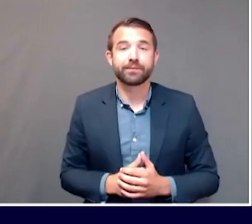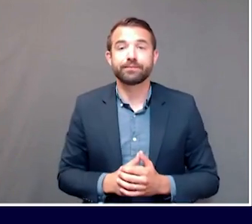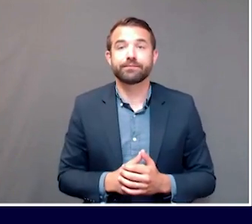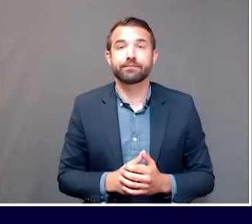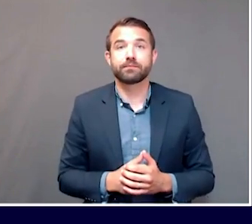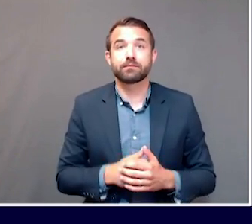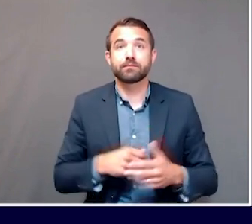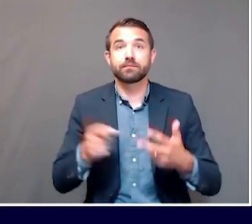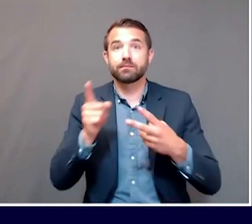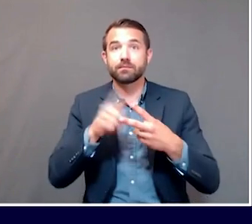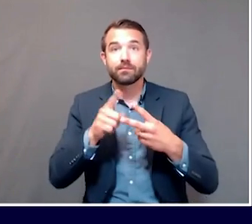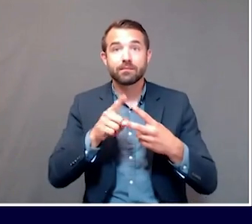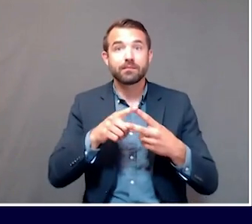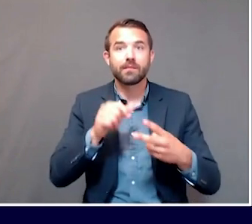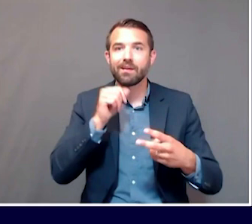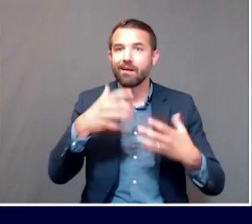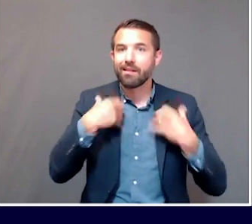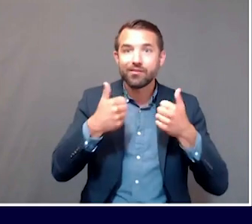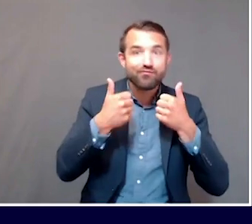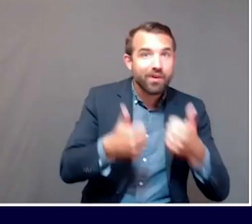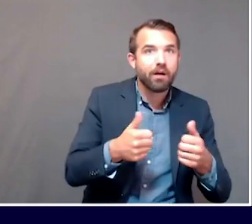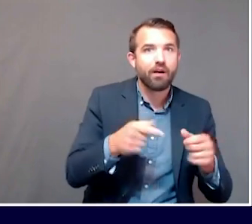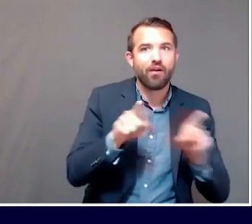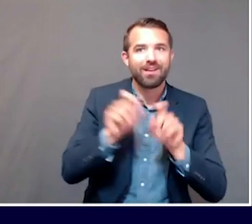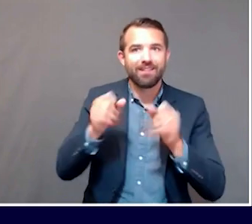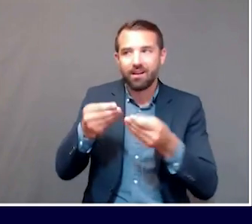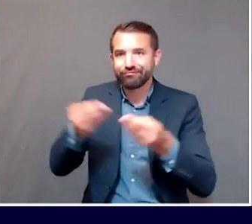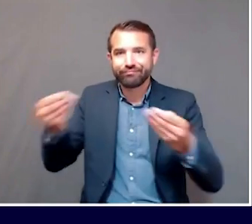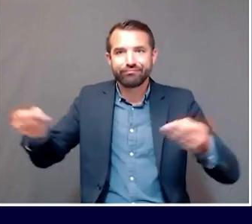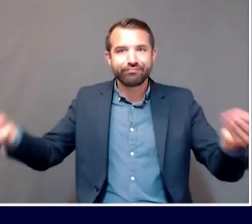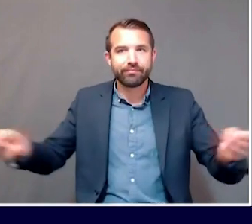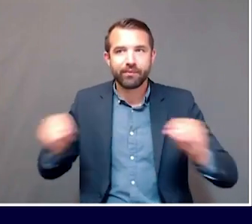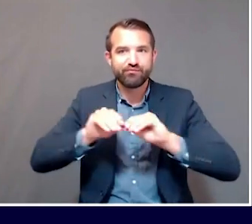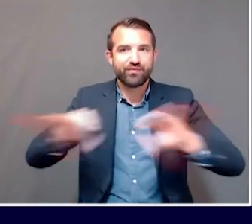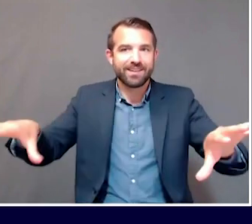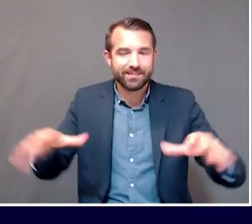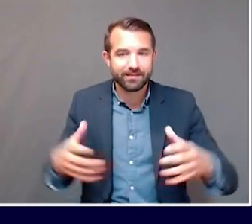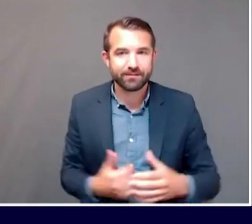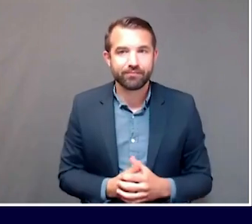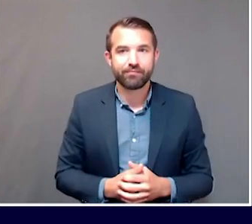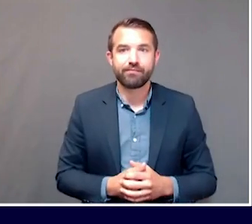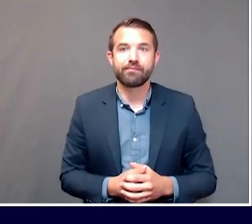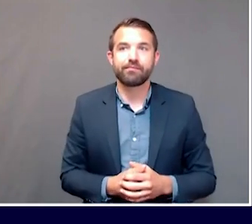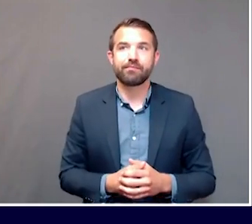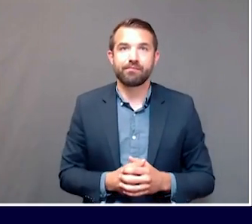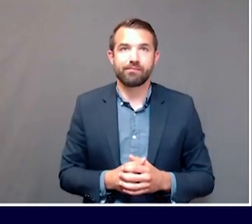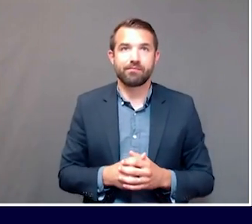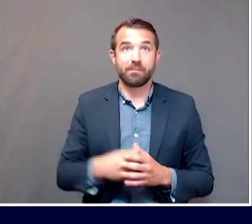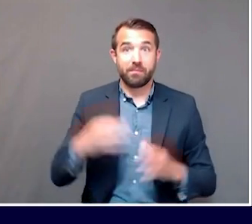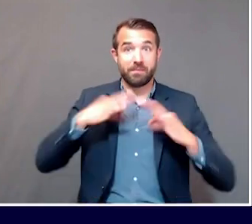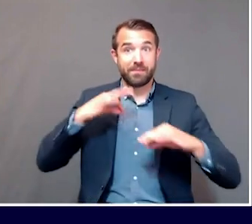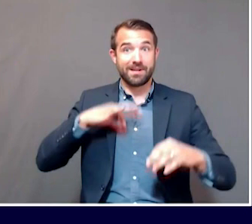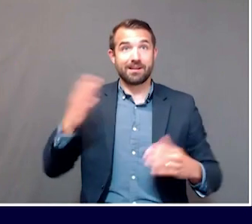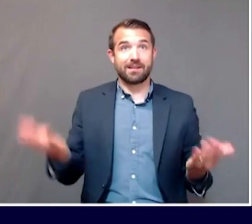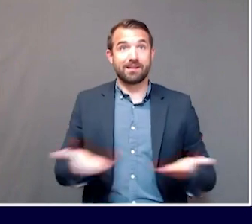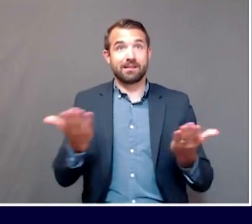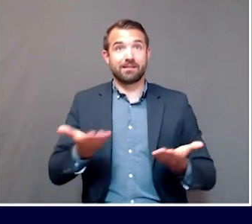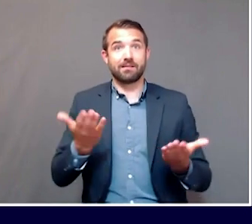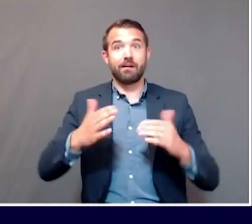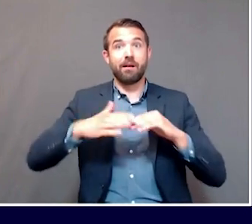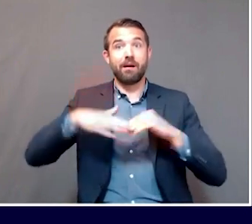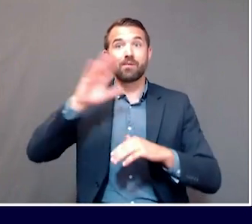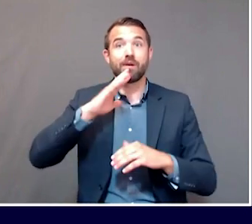Maine, 22% of Maine's population is over the age of 65. Another high percentage of Maine's population